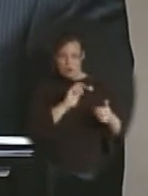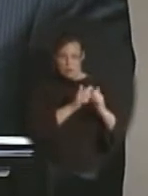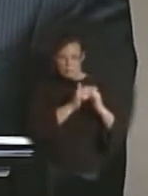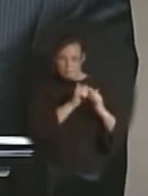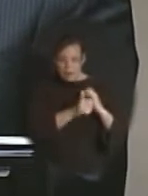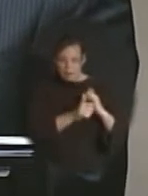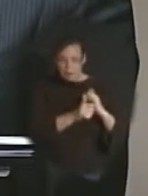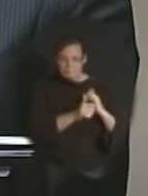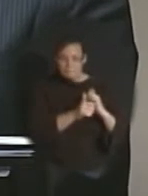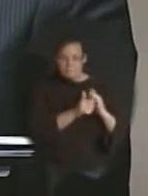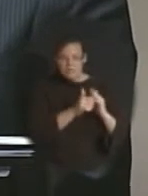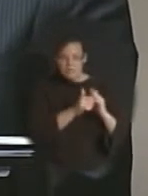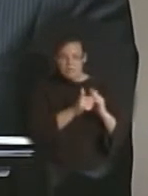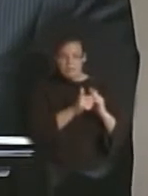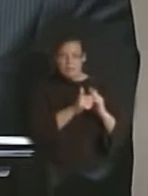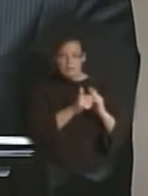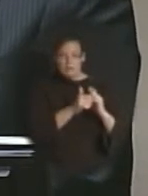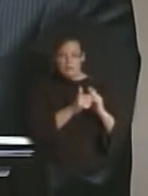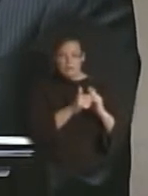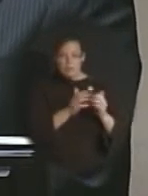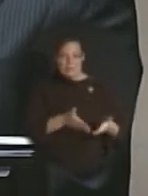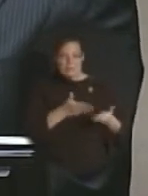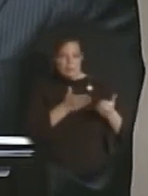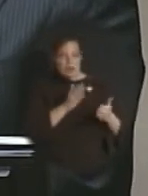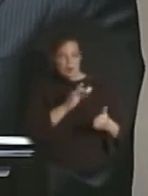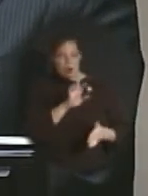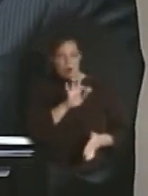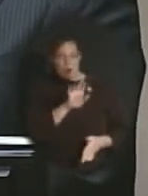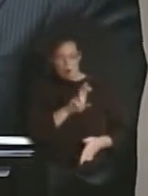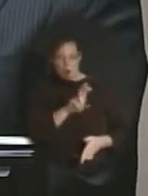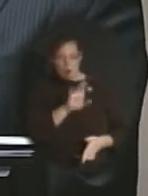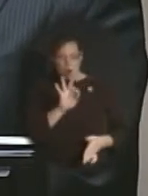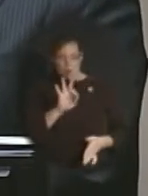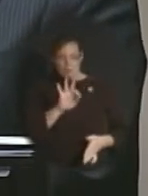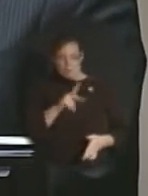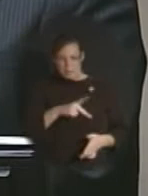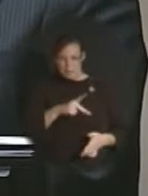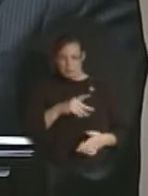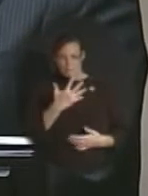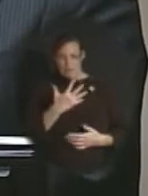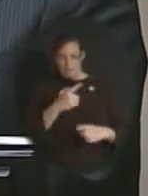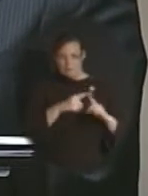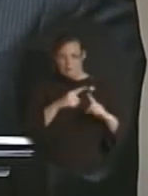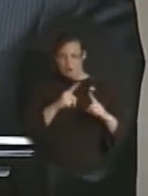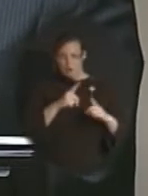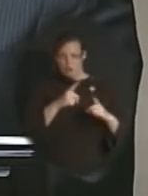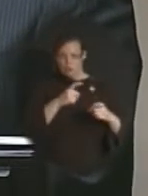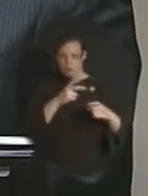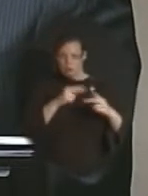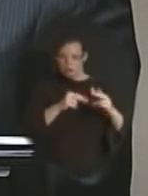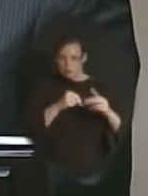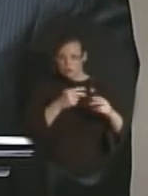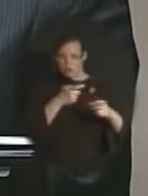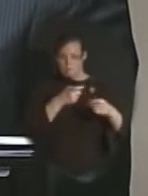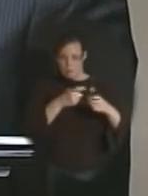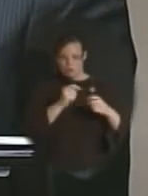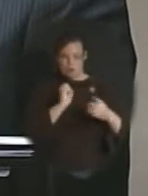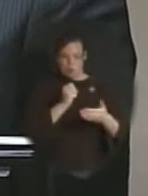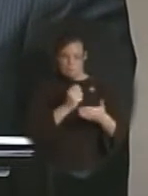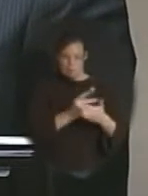competitive. We submitted RFPs to 5 different construction managers on our approved